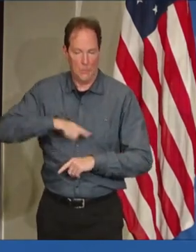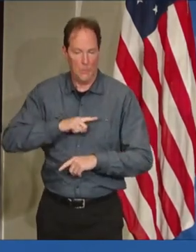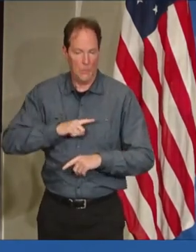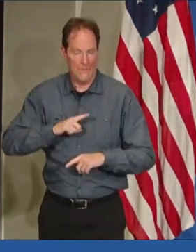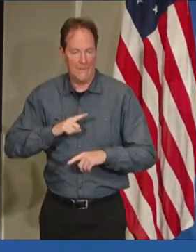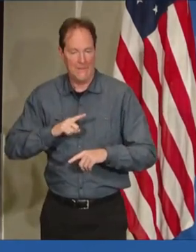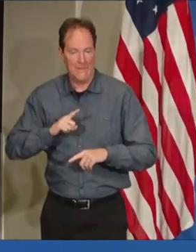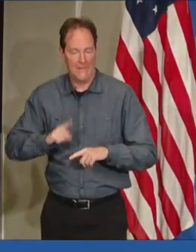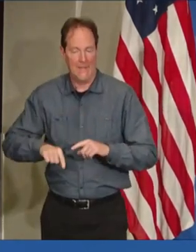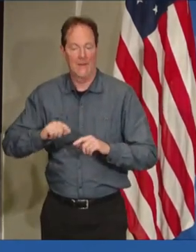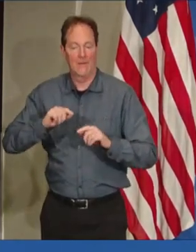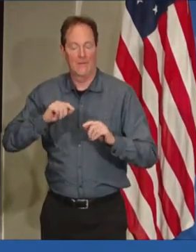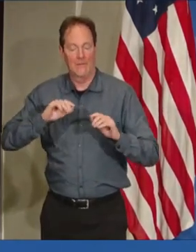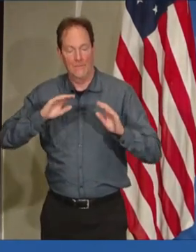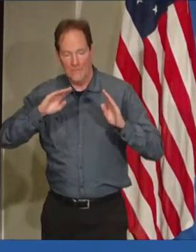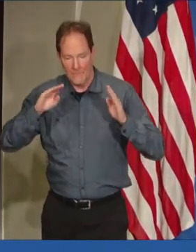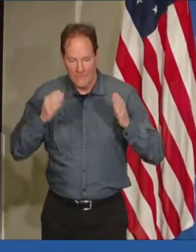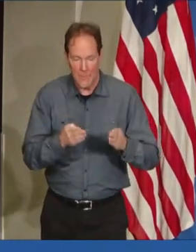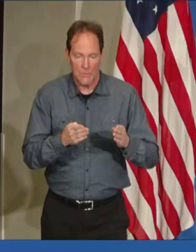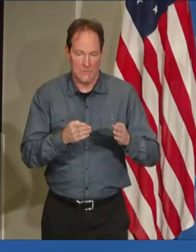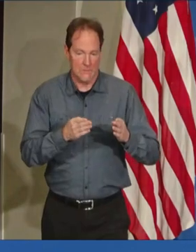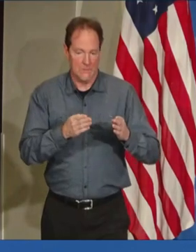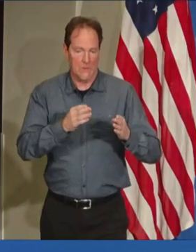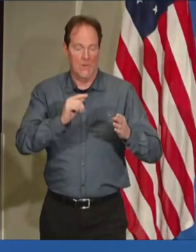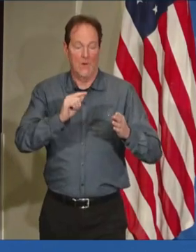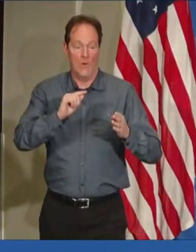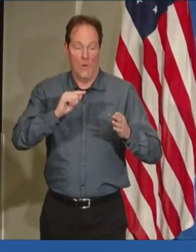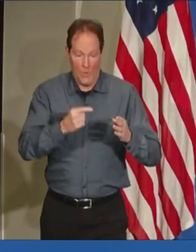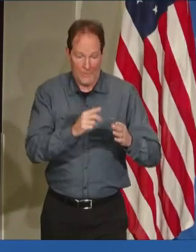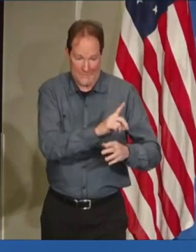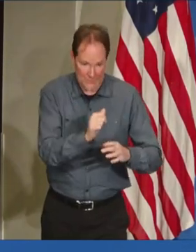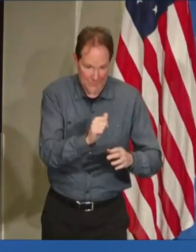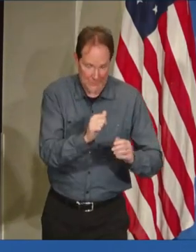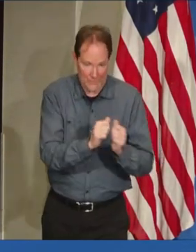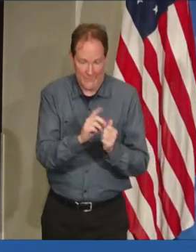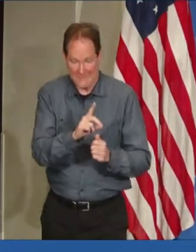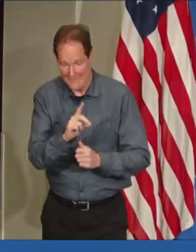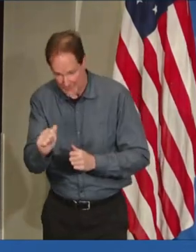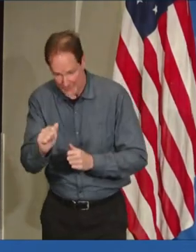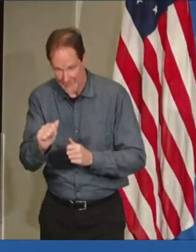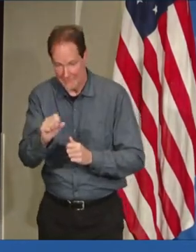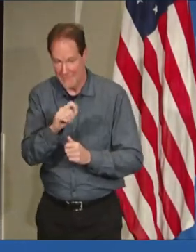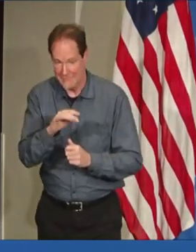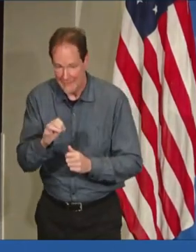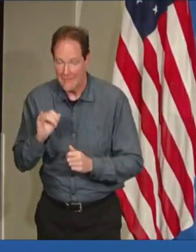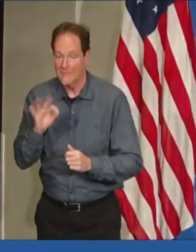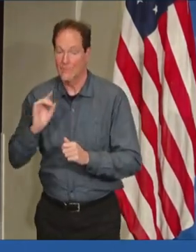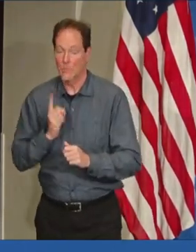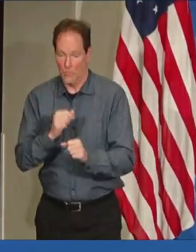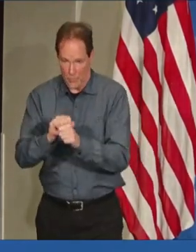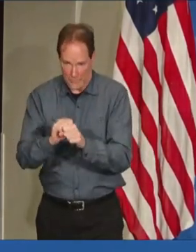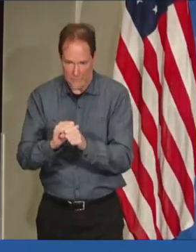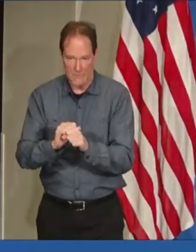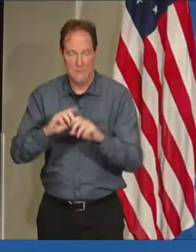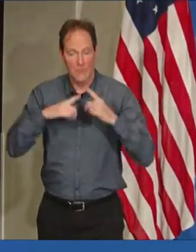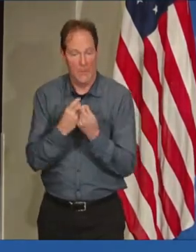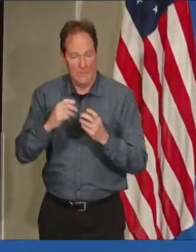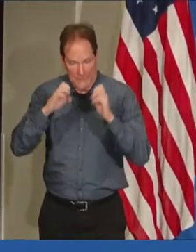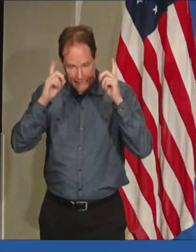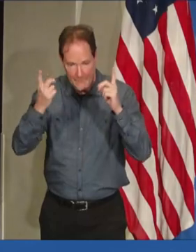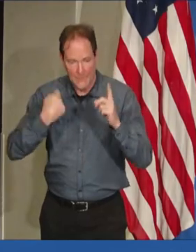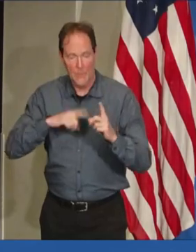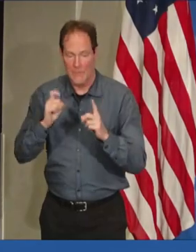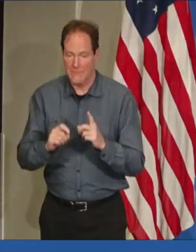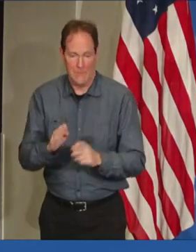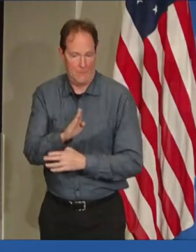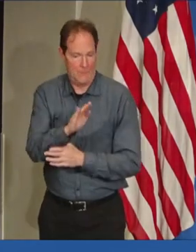work in disability in the disability silo. That if we were going to work in the Department of Education, we had to work in